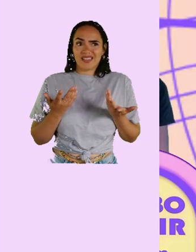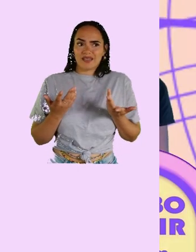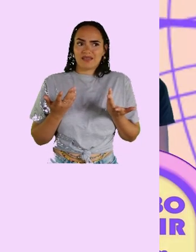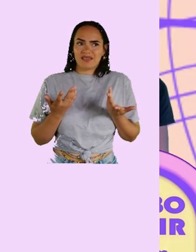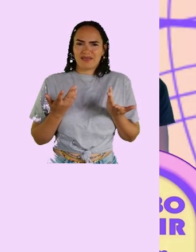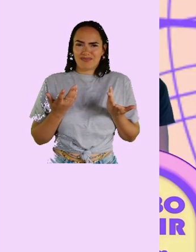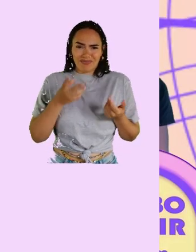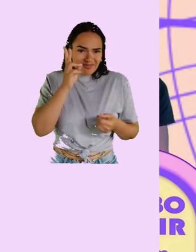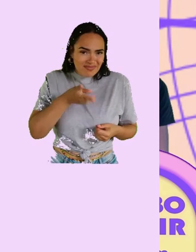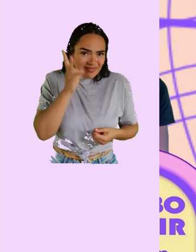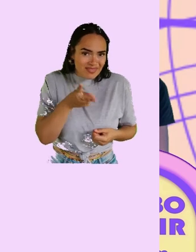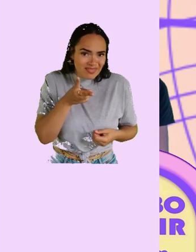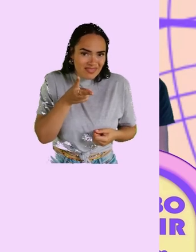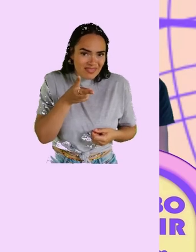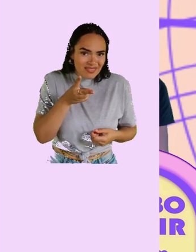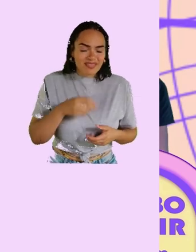Can you repeat the question?